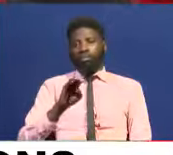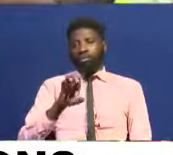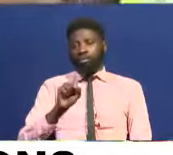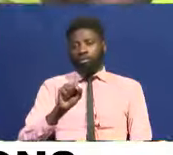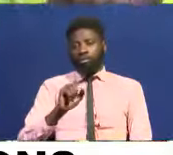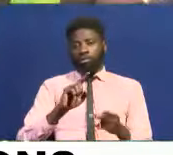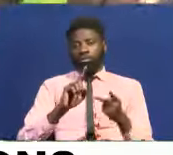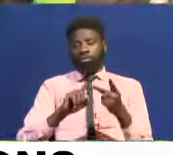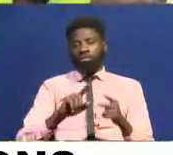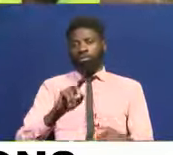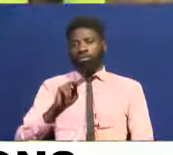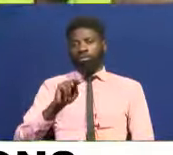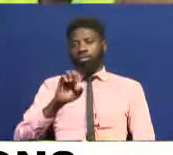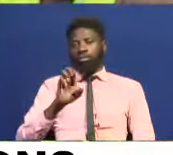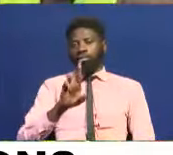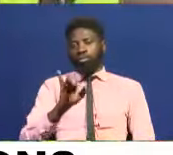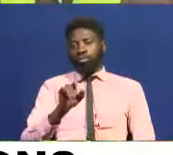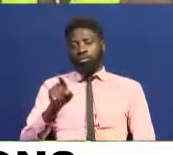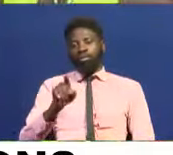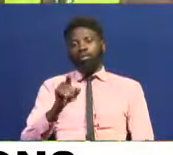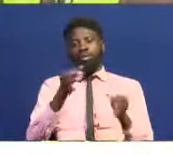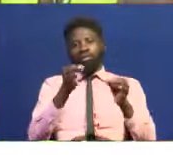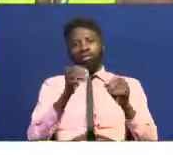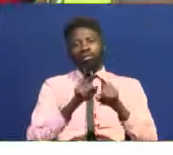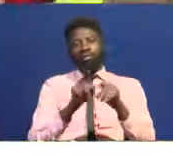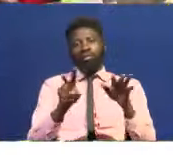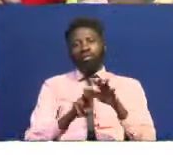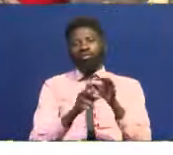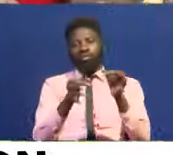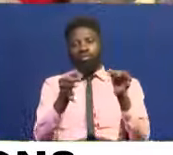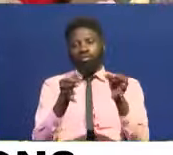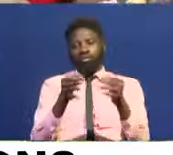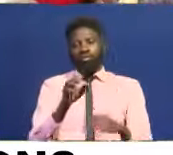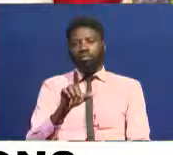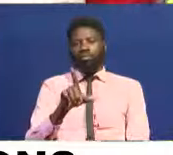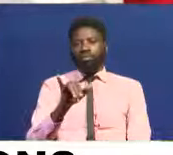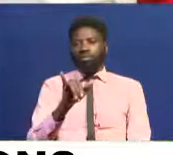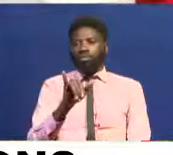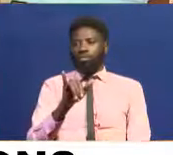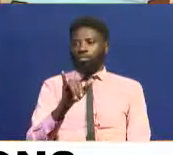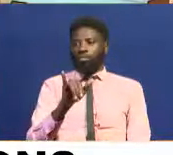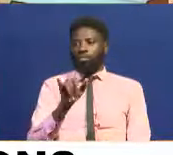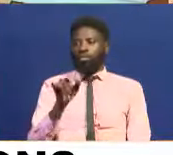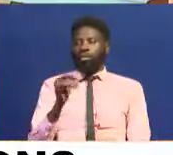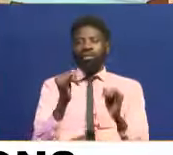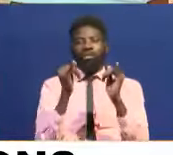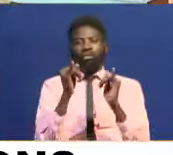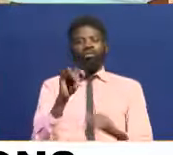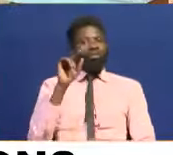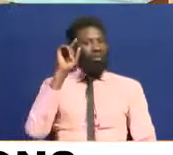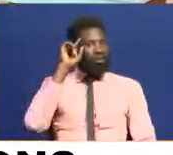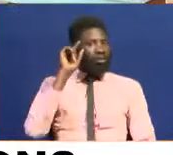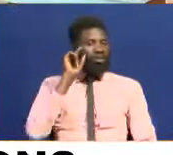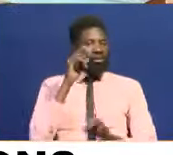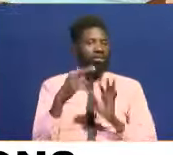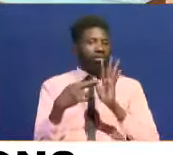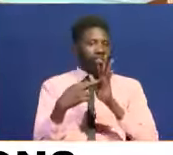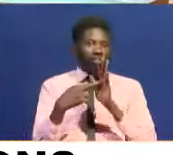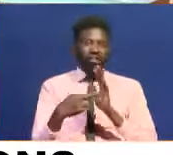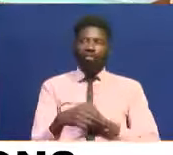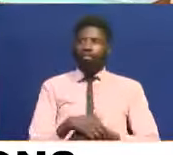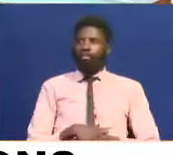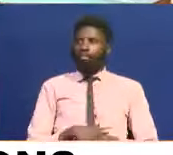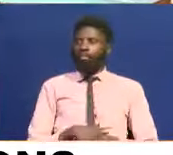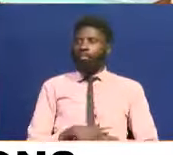voted in as the treasurer and vice treasurer, respectively, while Lucy Korobia is a new gender of representatives.